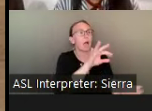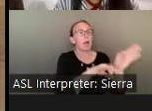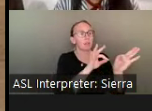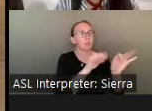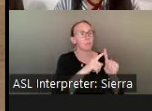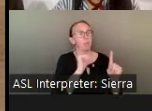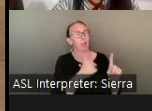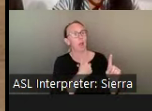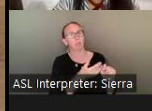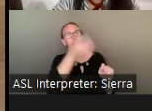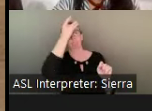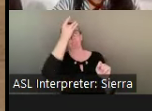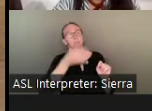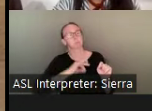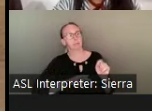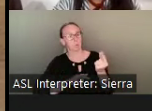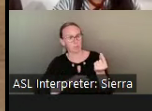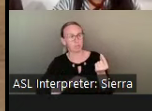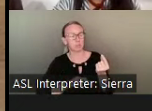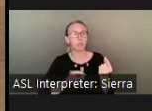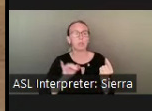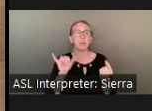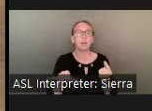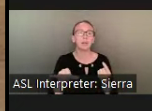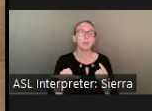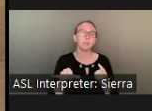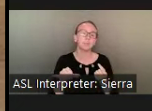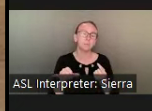from that it's actually a very,